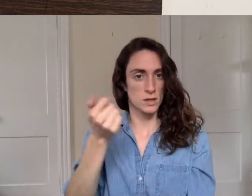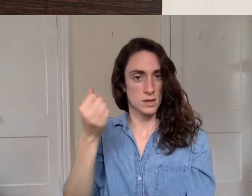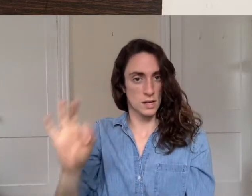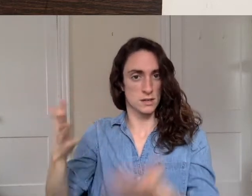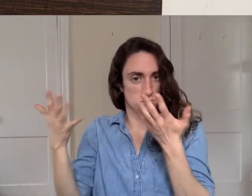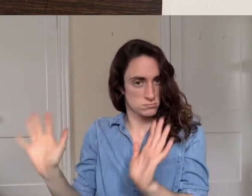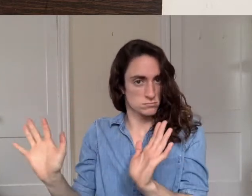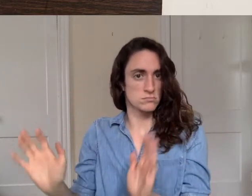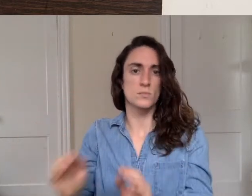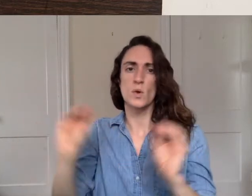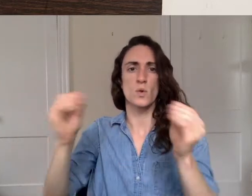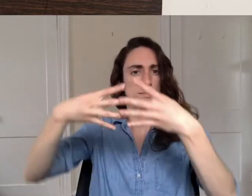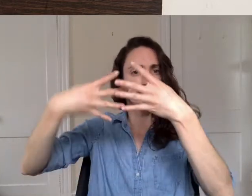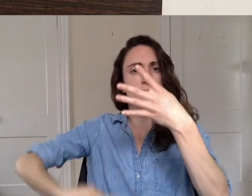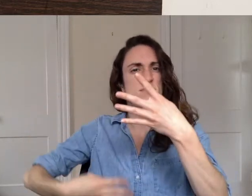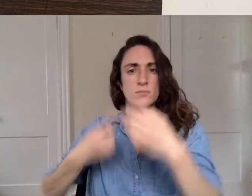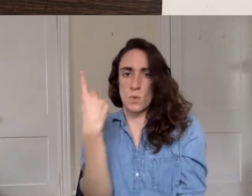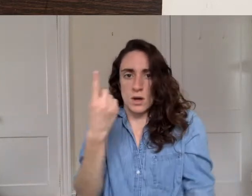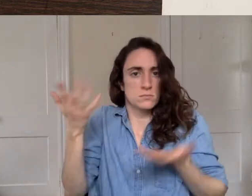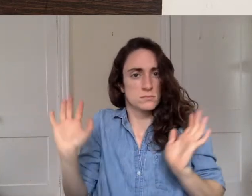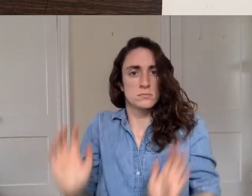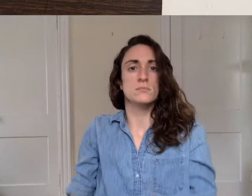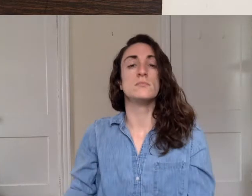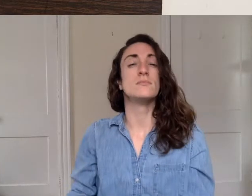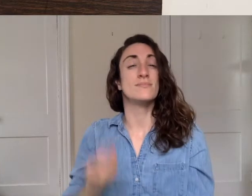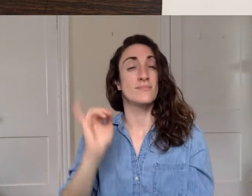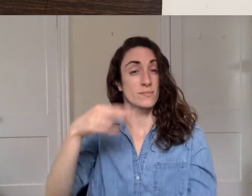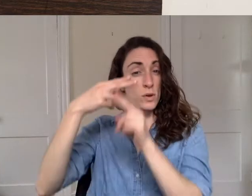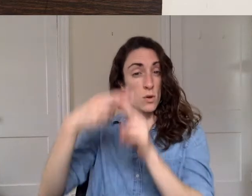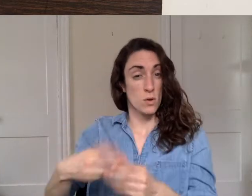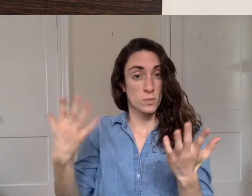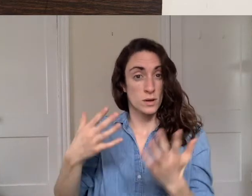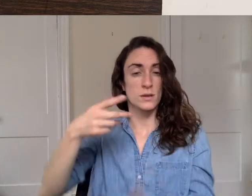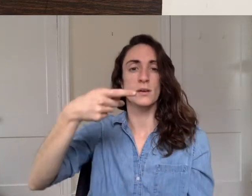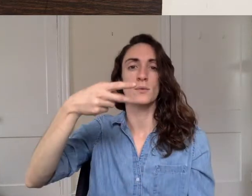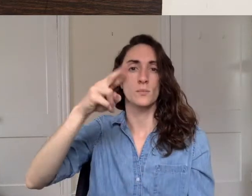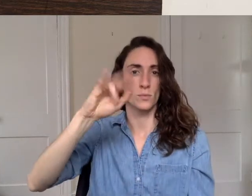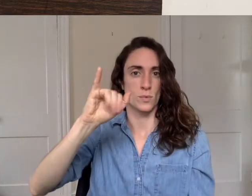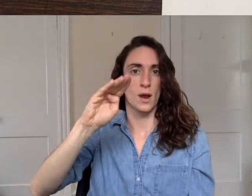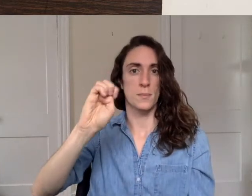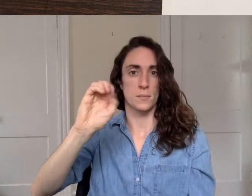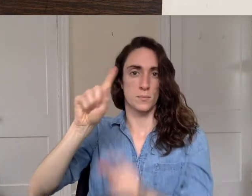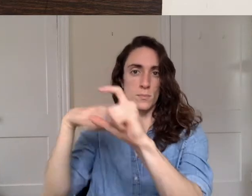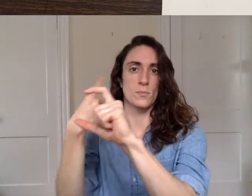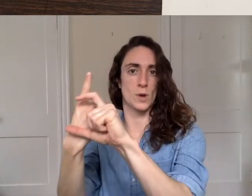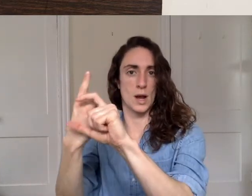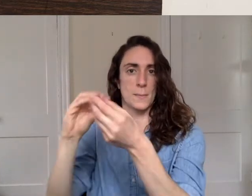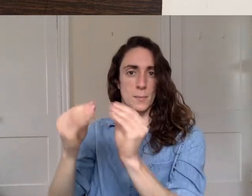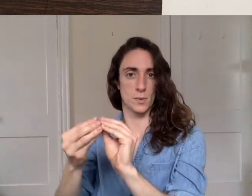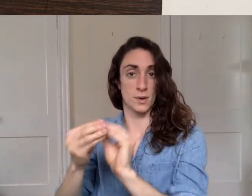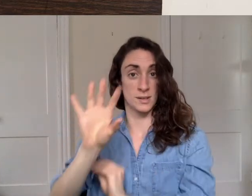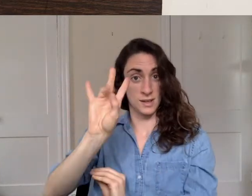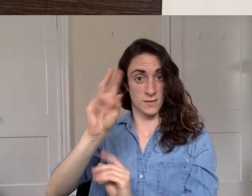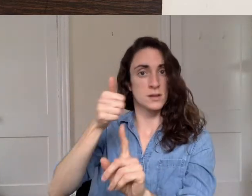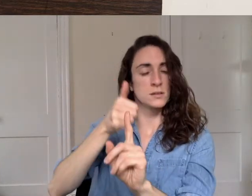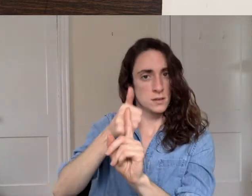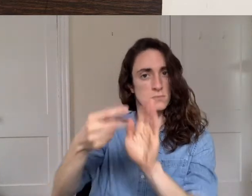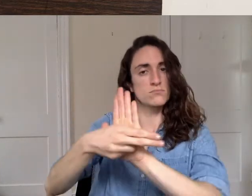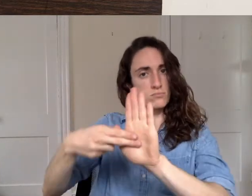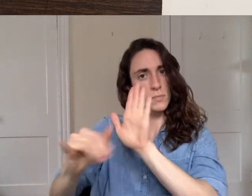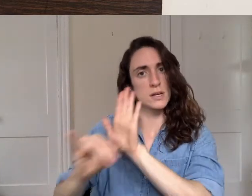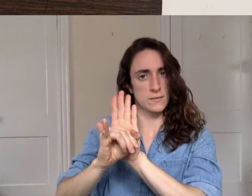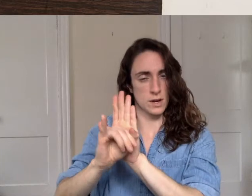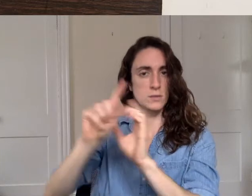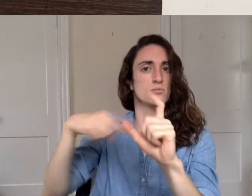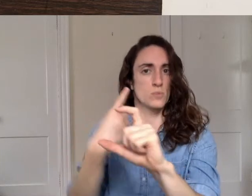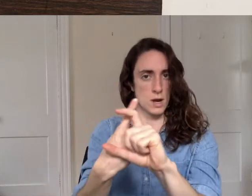each, 1 times 7 and 1 times 19. There are no other factors for those numbers. Numbers like that with just one pair of factors, 1